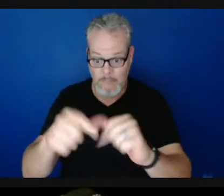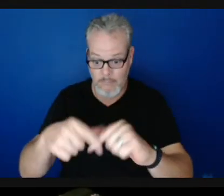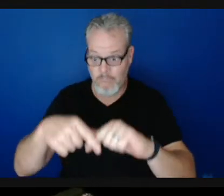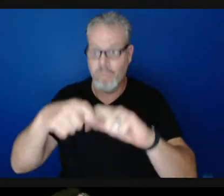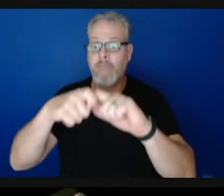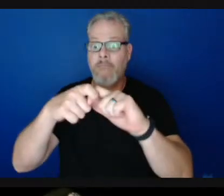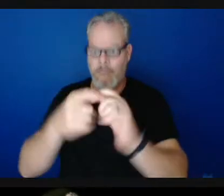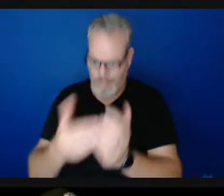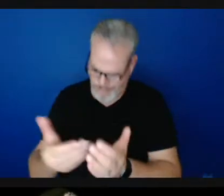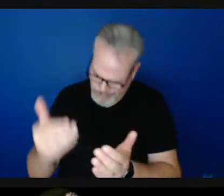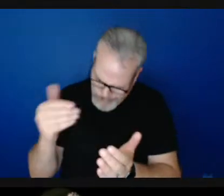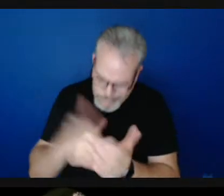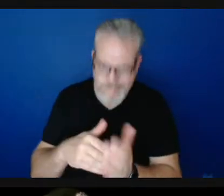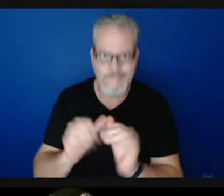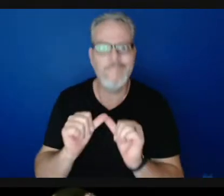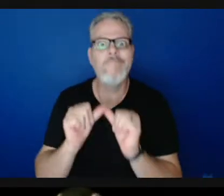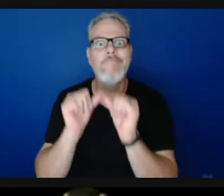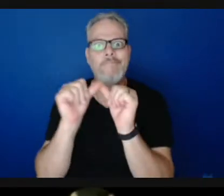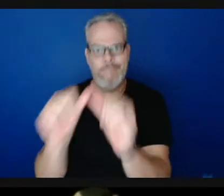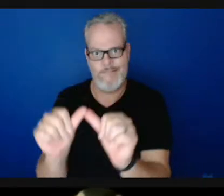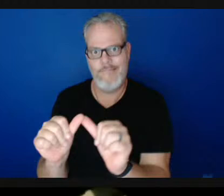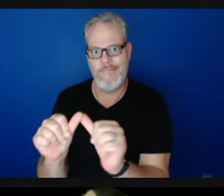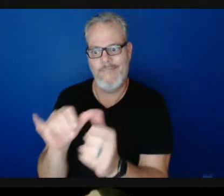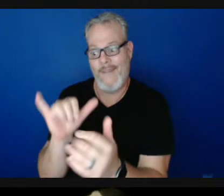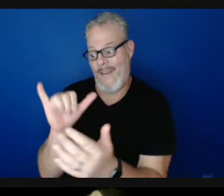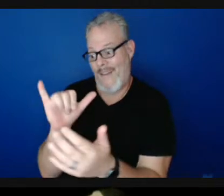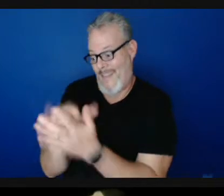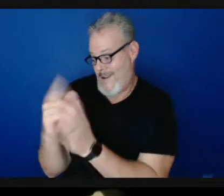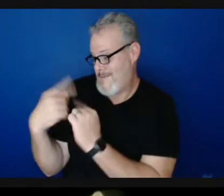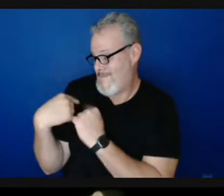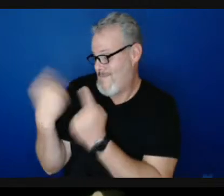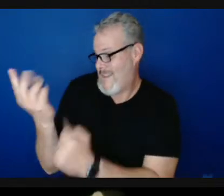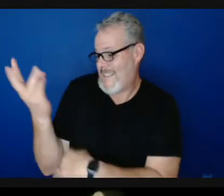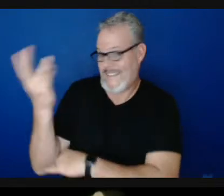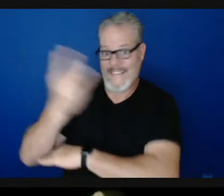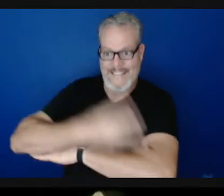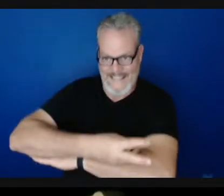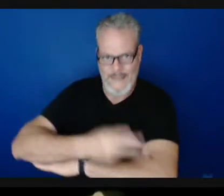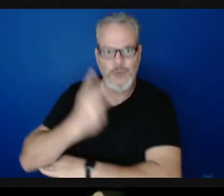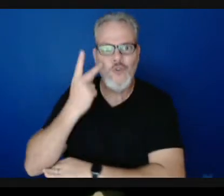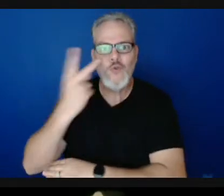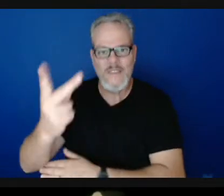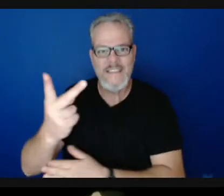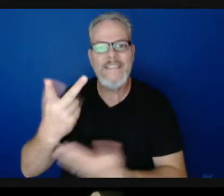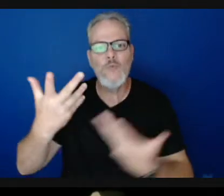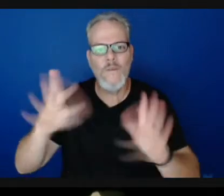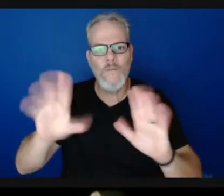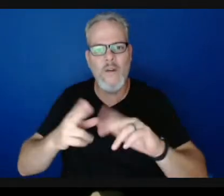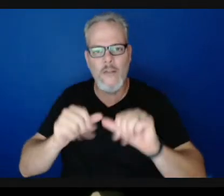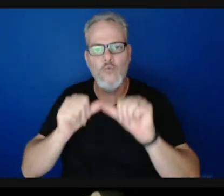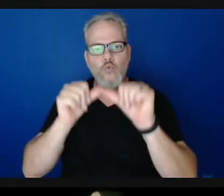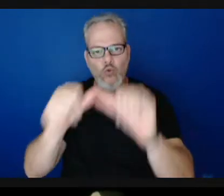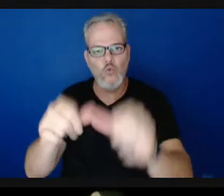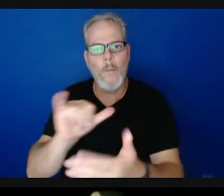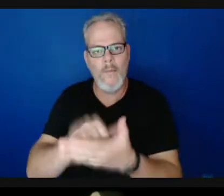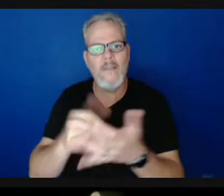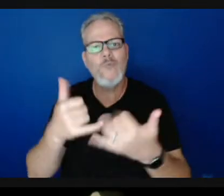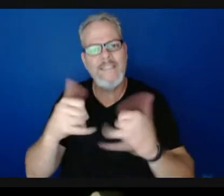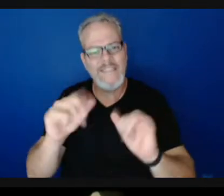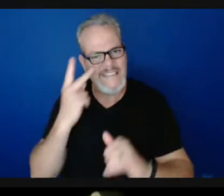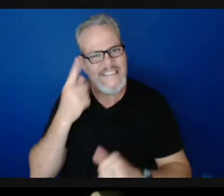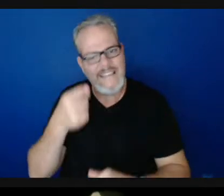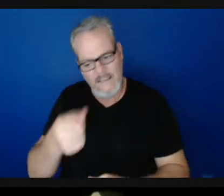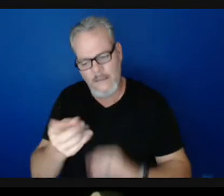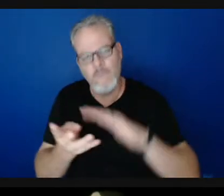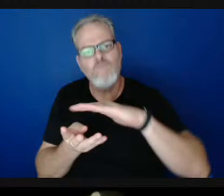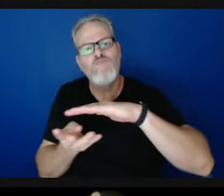work. And since then, over the last 6 days or so, you can see that we've actually resumed this trend, right? So you can see magma still coming in, the crater is now